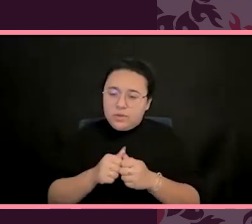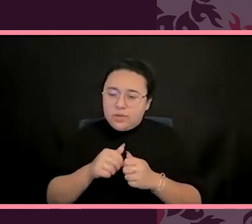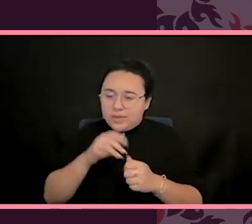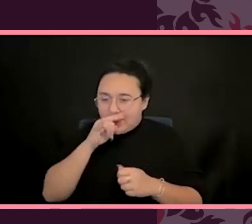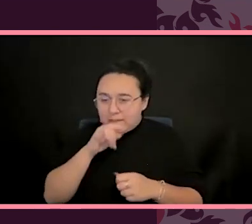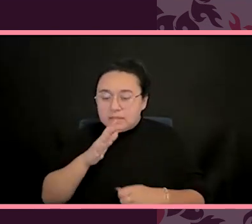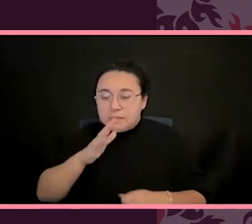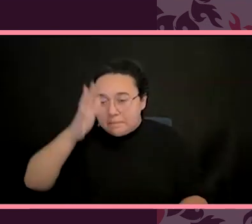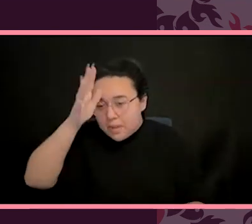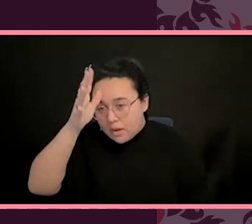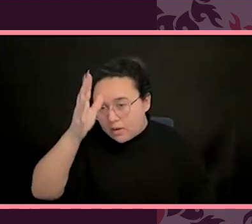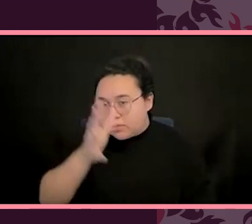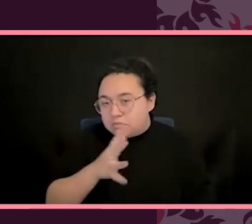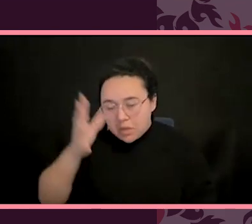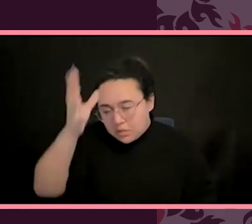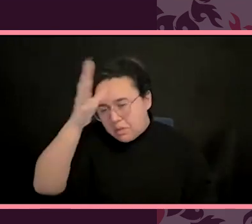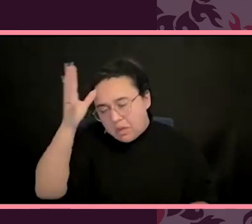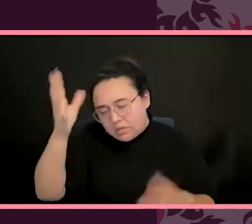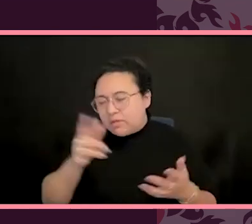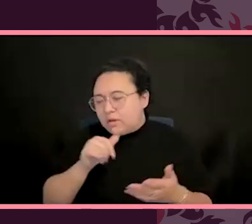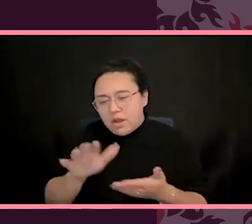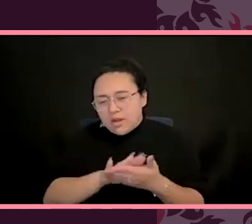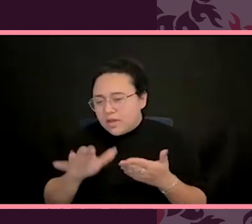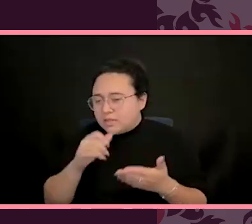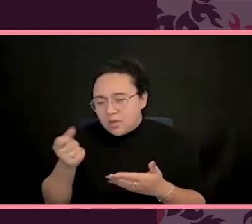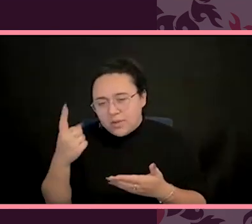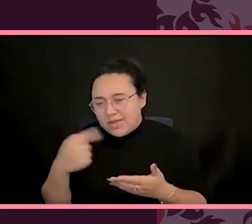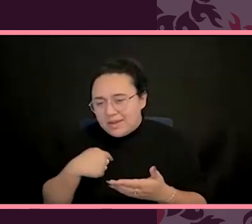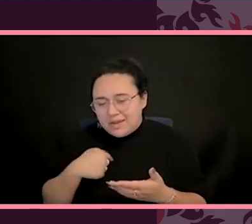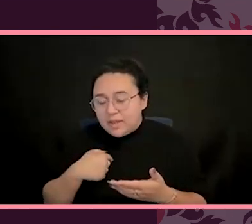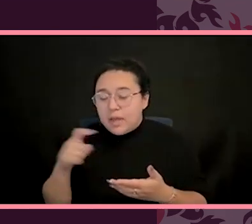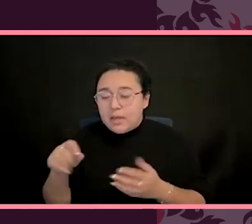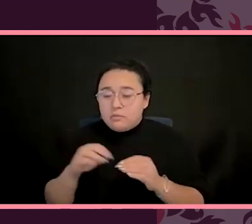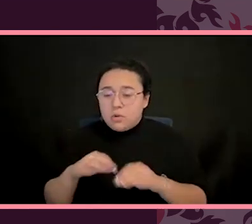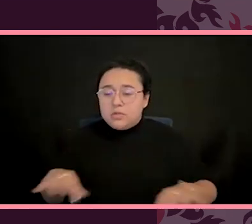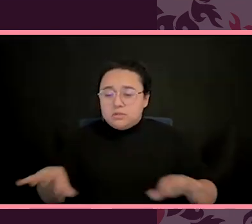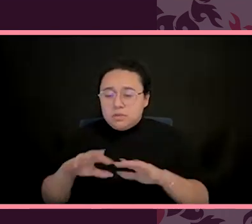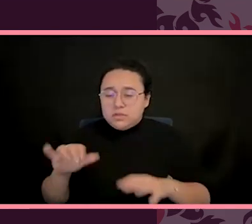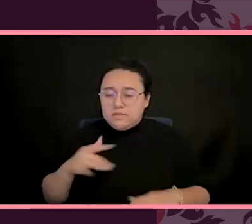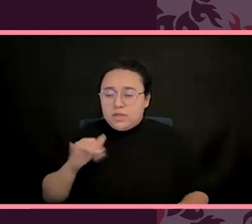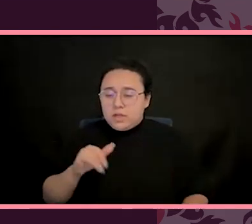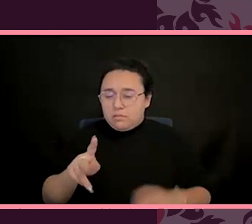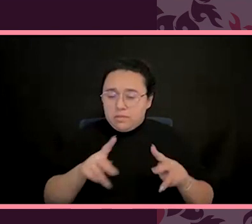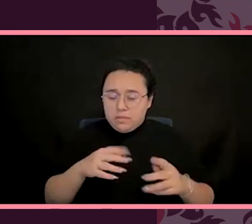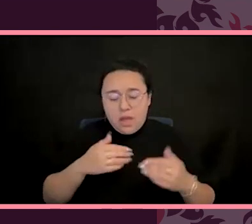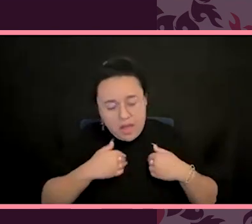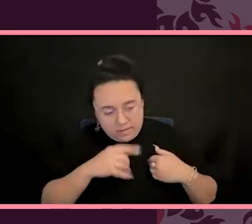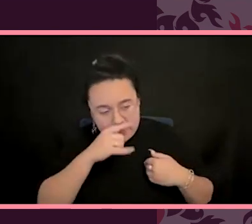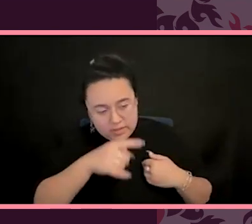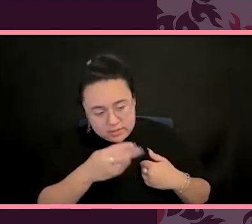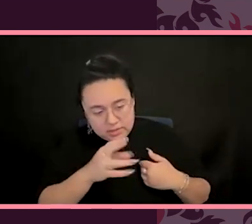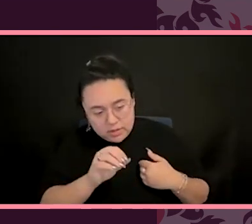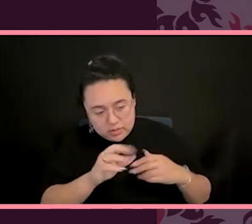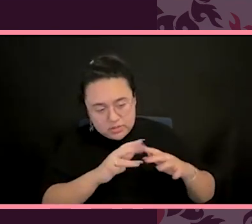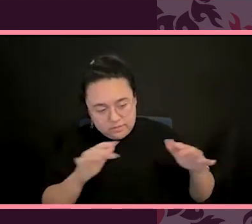parents in particular that are not very nice and don't get it. Like I need more spaces where like there's people that have kids who are